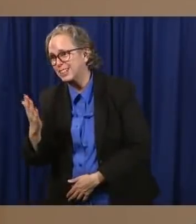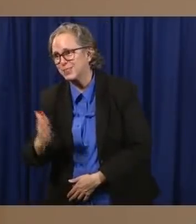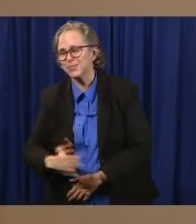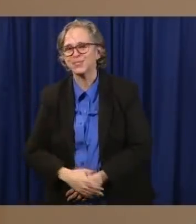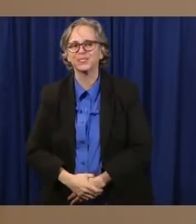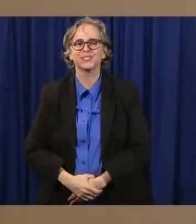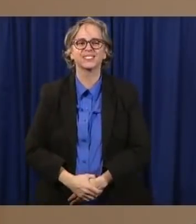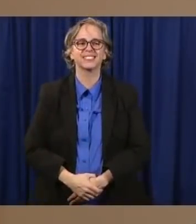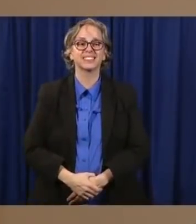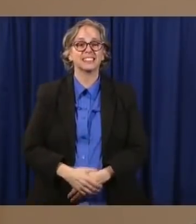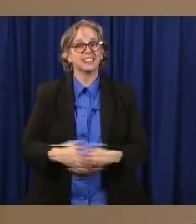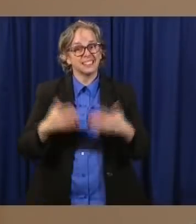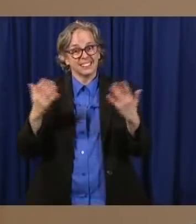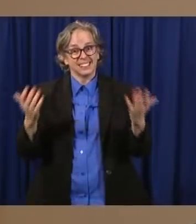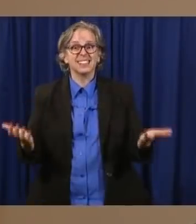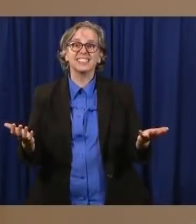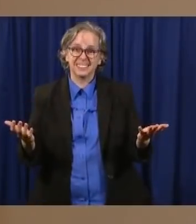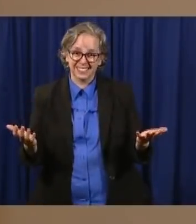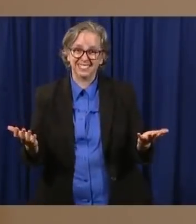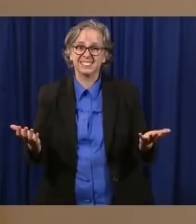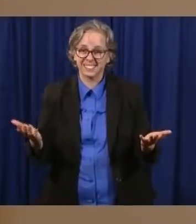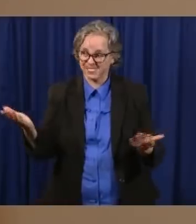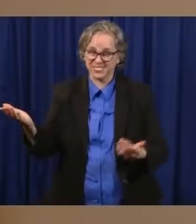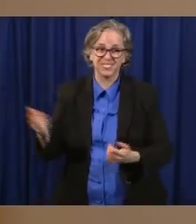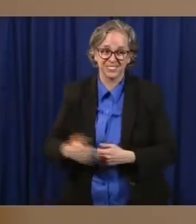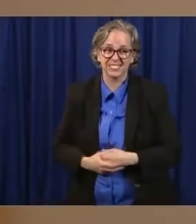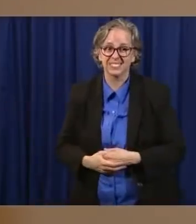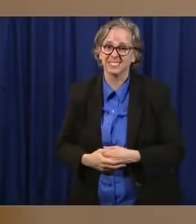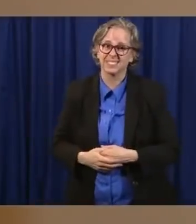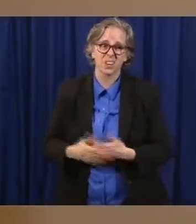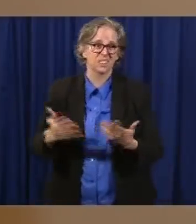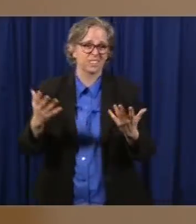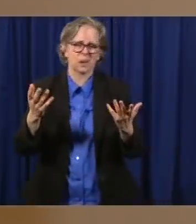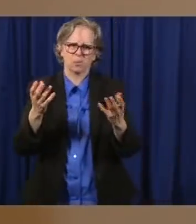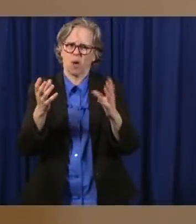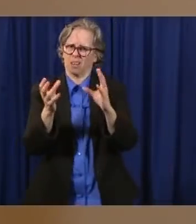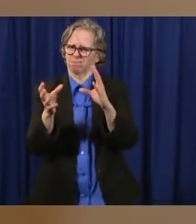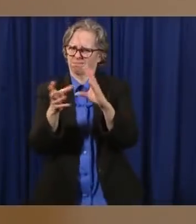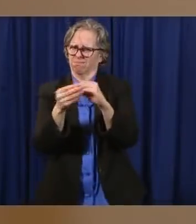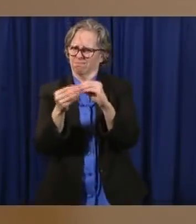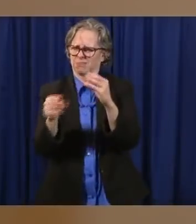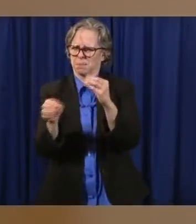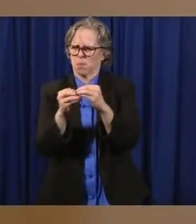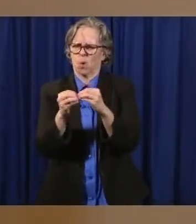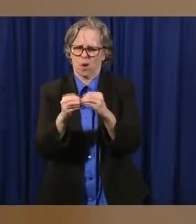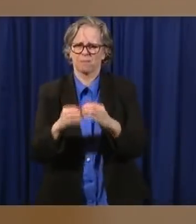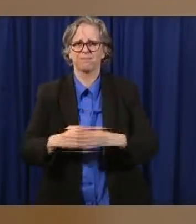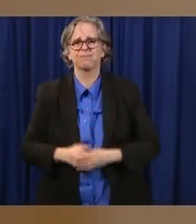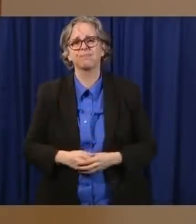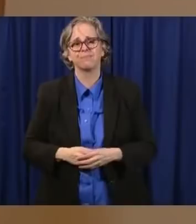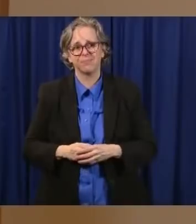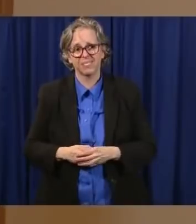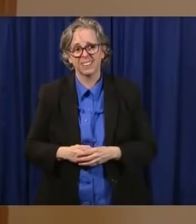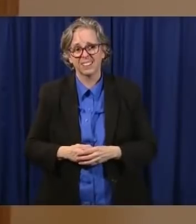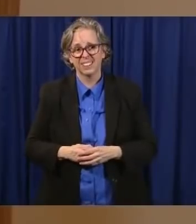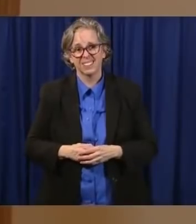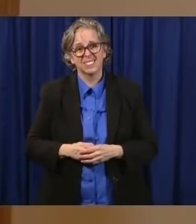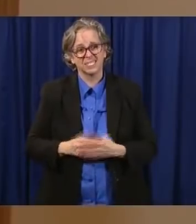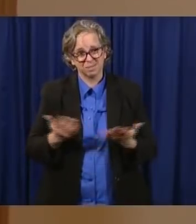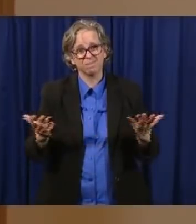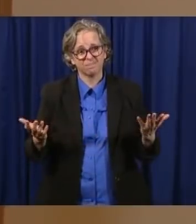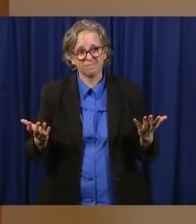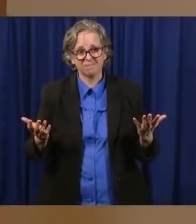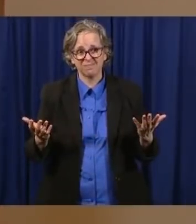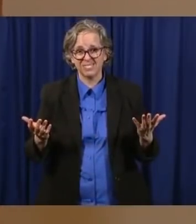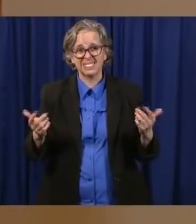And I do want to say a couple things. First of all, this is an issue. Dealing with